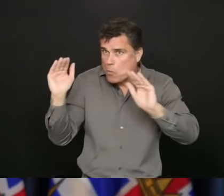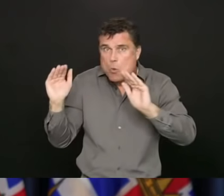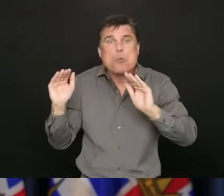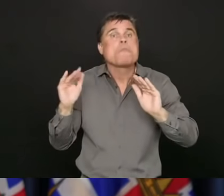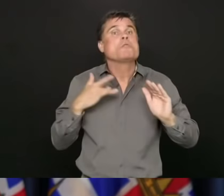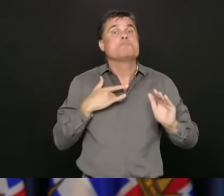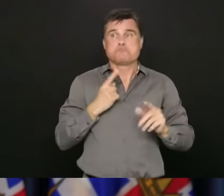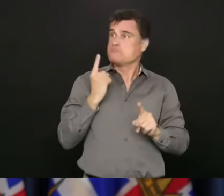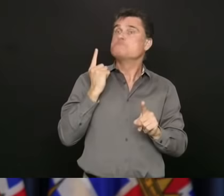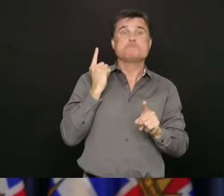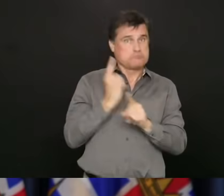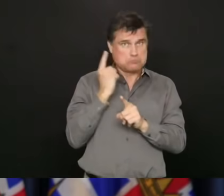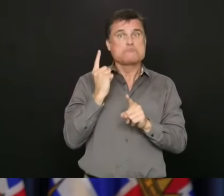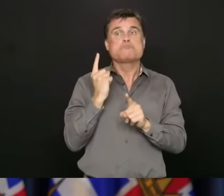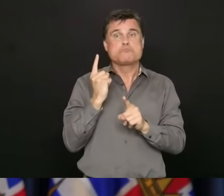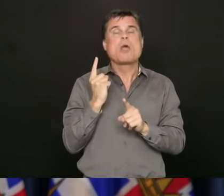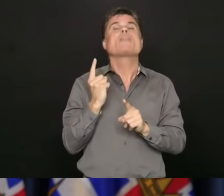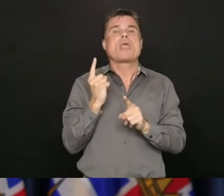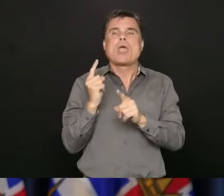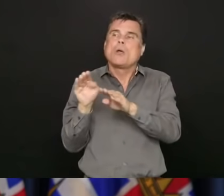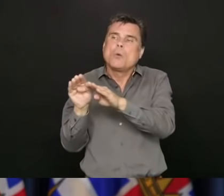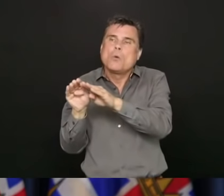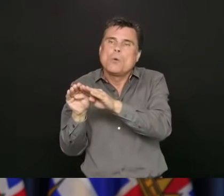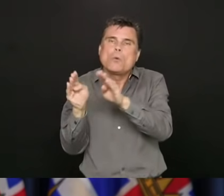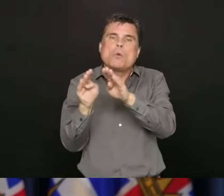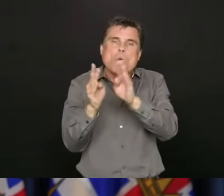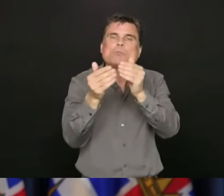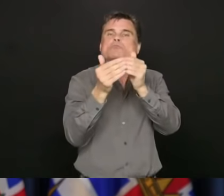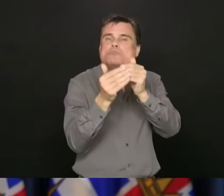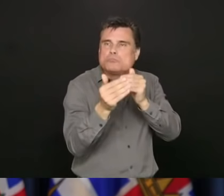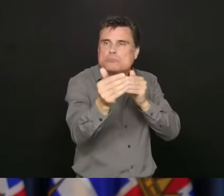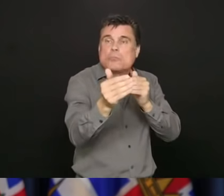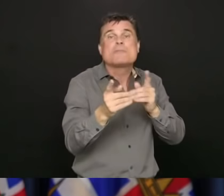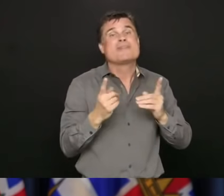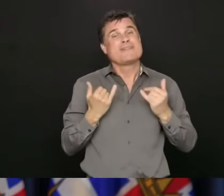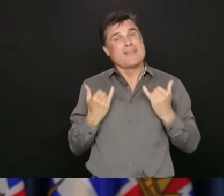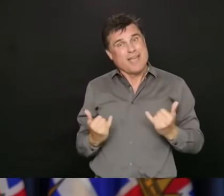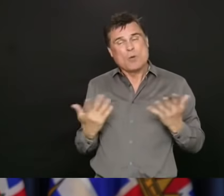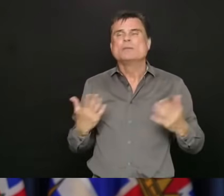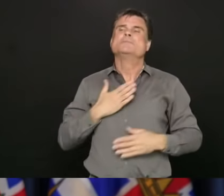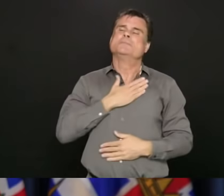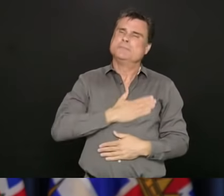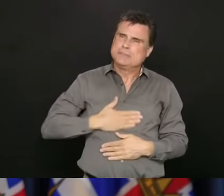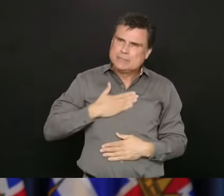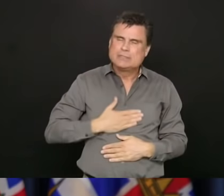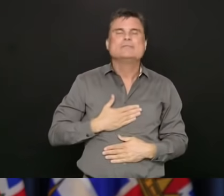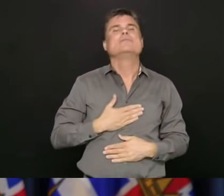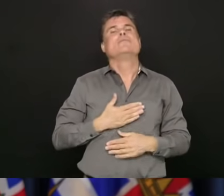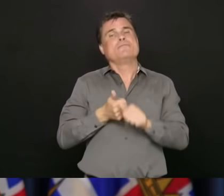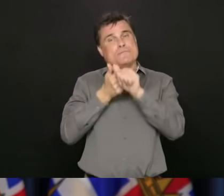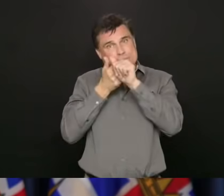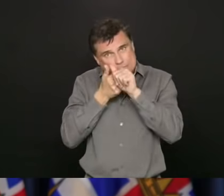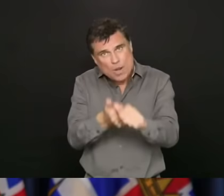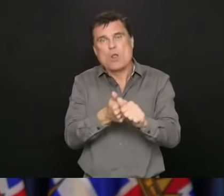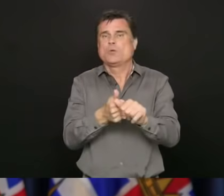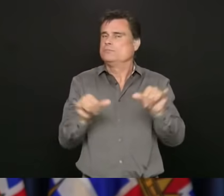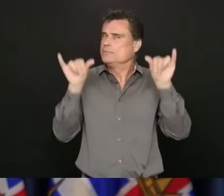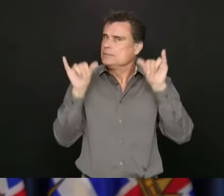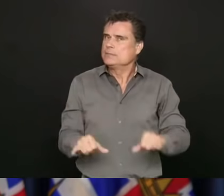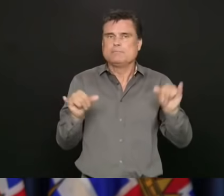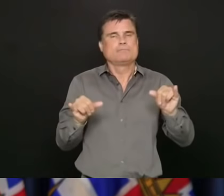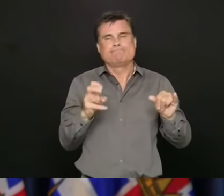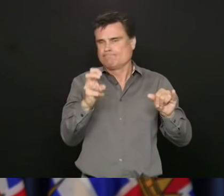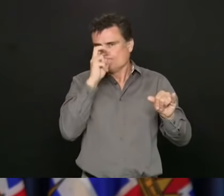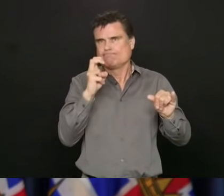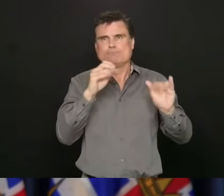and the restrictions that are in place in the interest of continuing to keep COVID-19 out of communities and flattening that curve. And